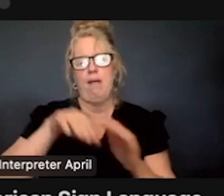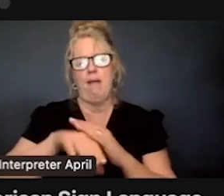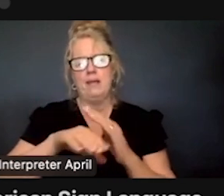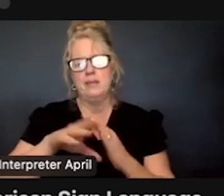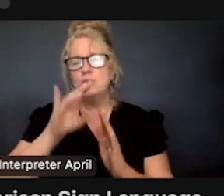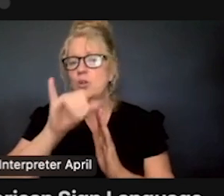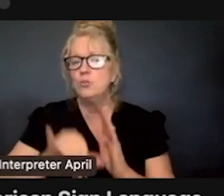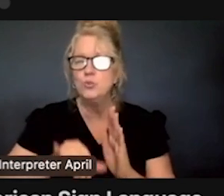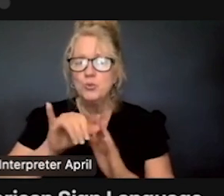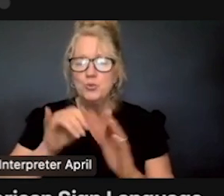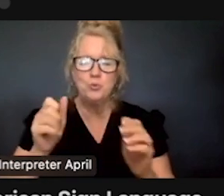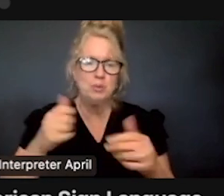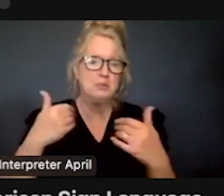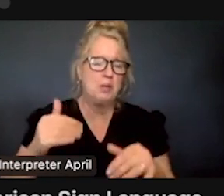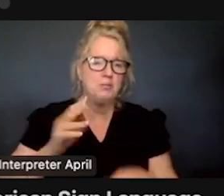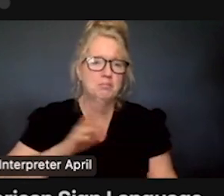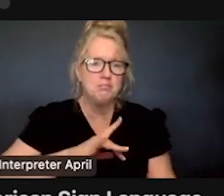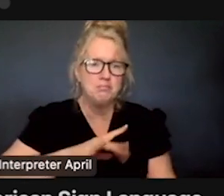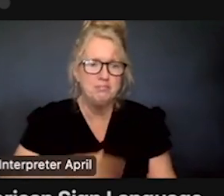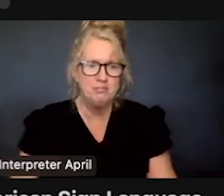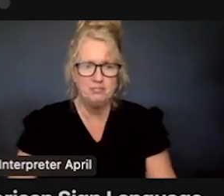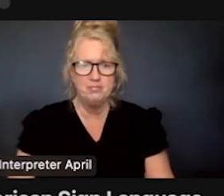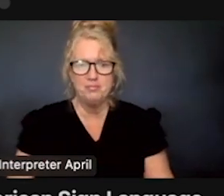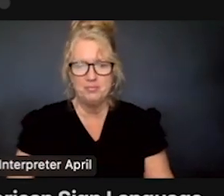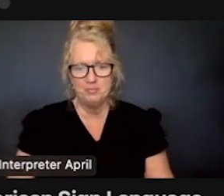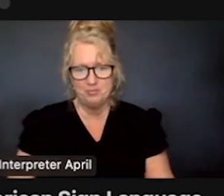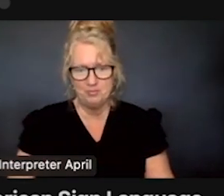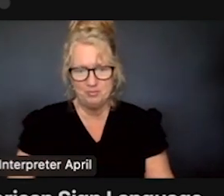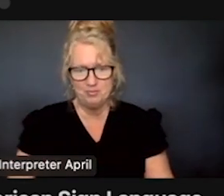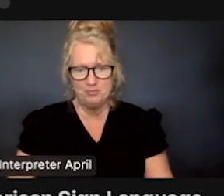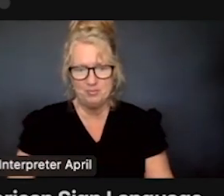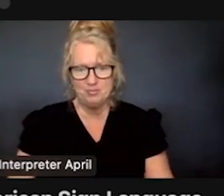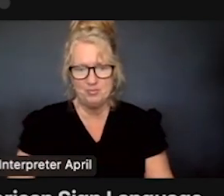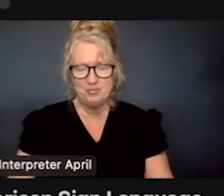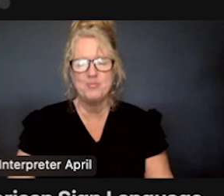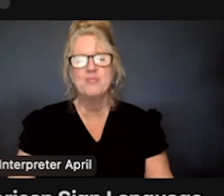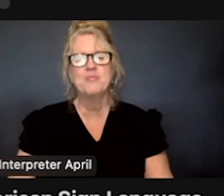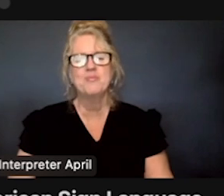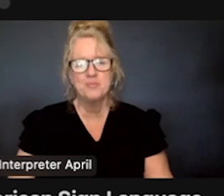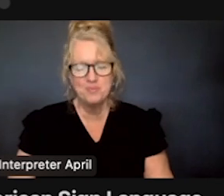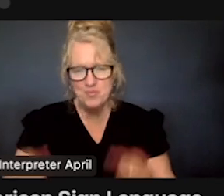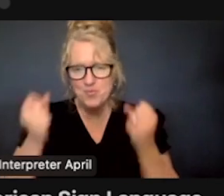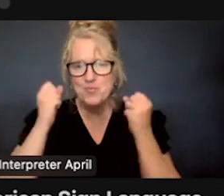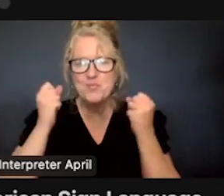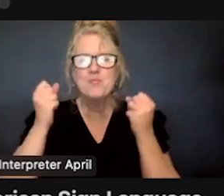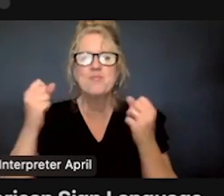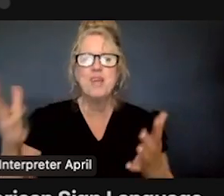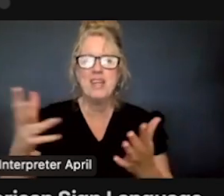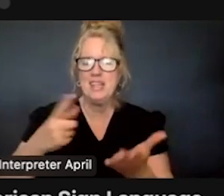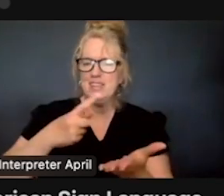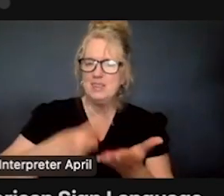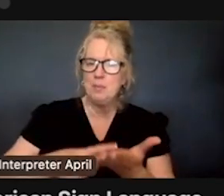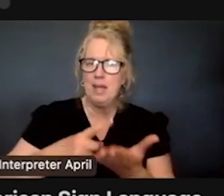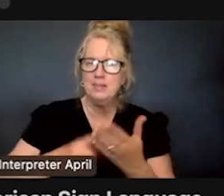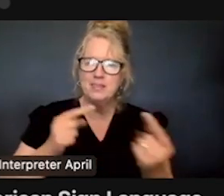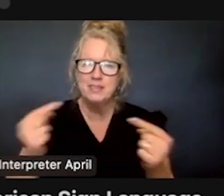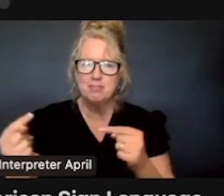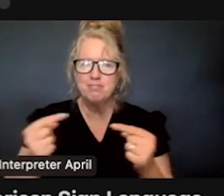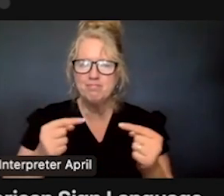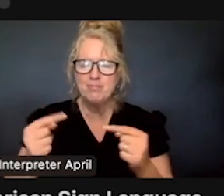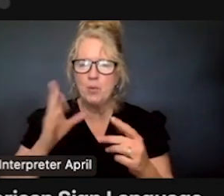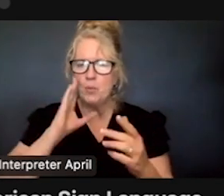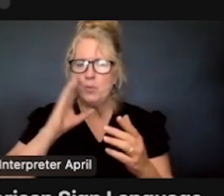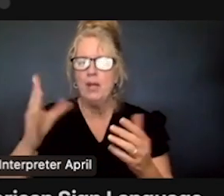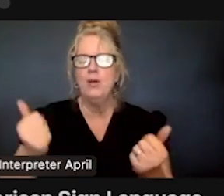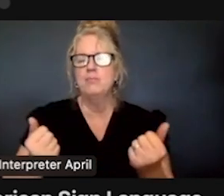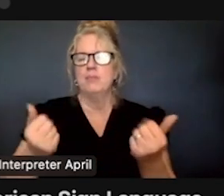So excited for that. And we have many debates coming up. And we want to